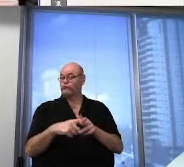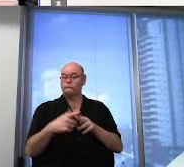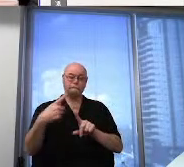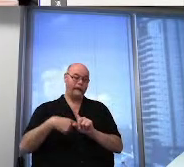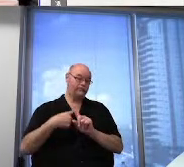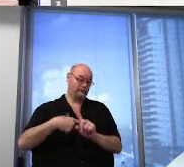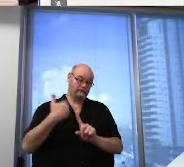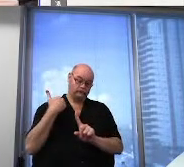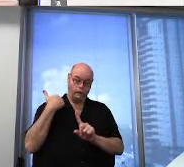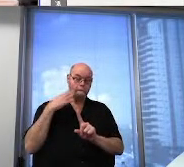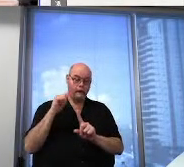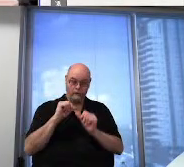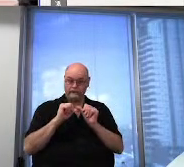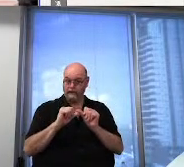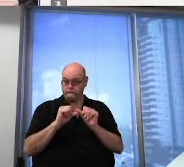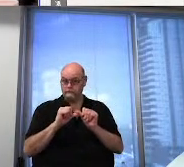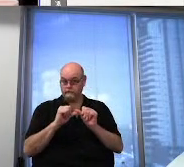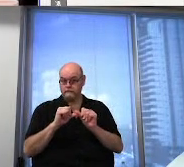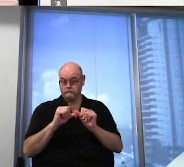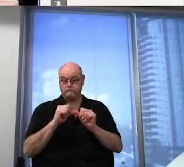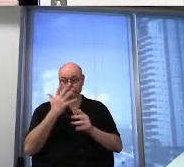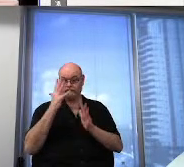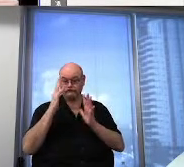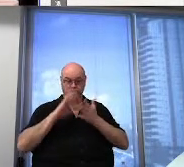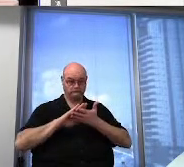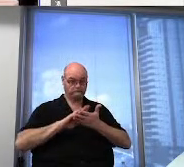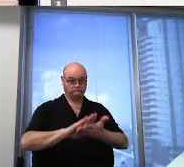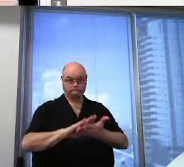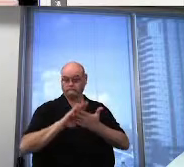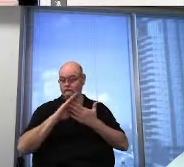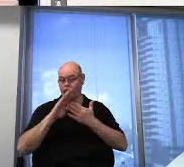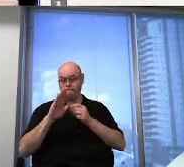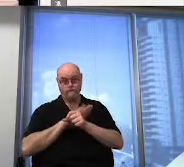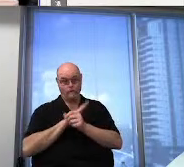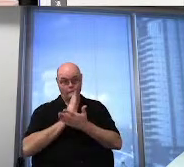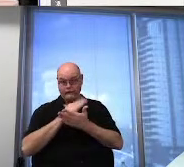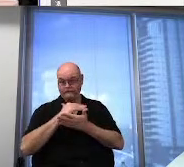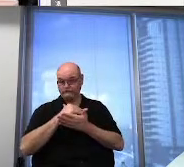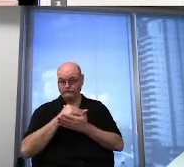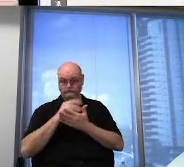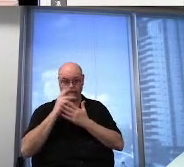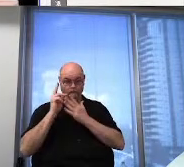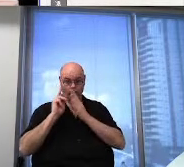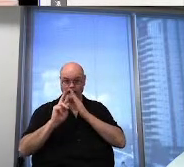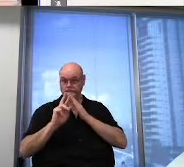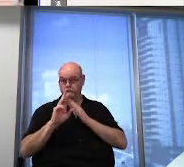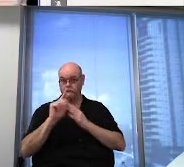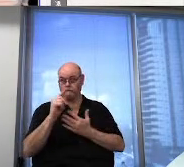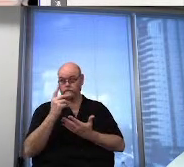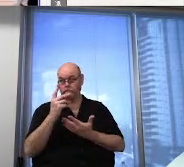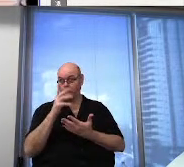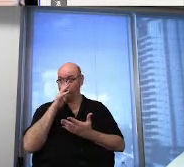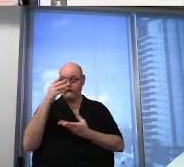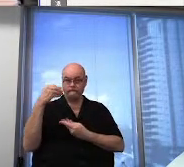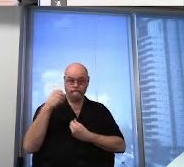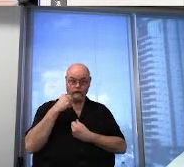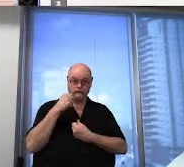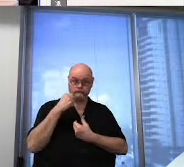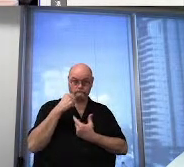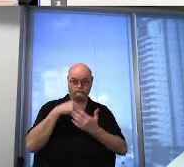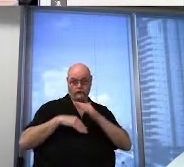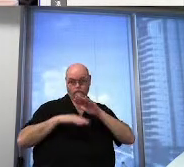months ago, yet we maintained the vegetation at full budget levels, at full cash spend, even though we weren't being